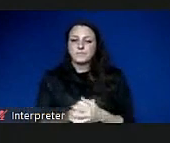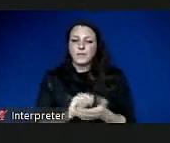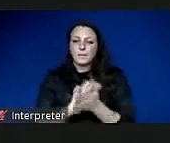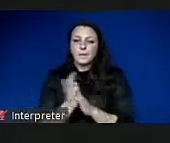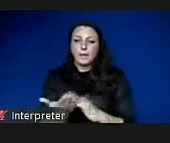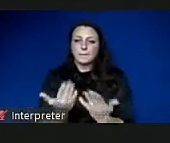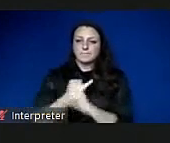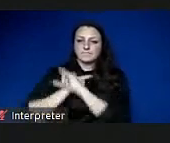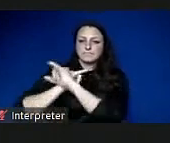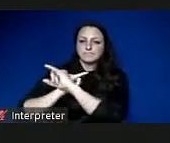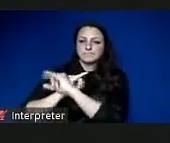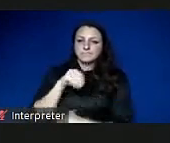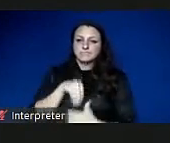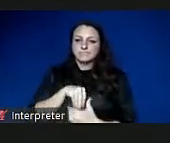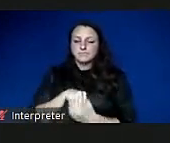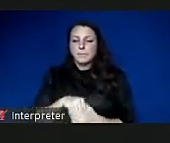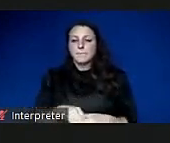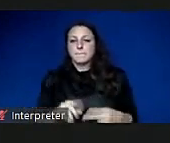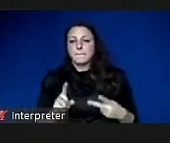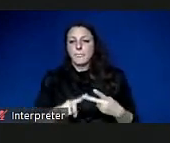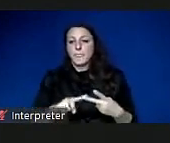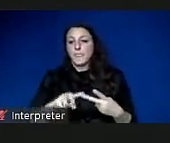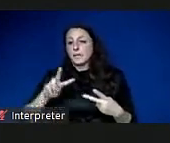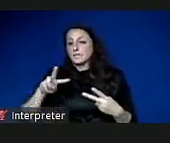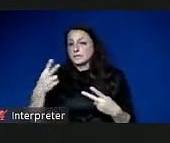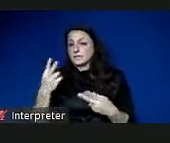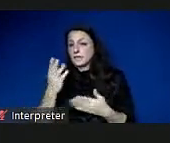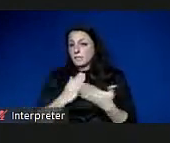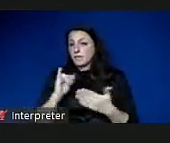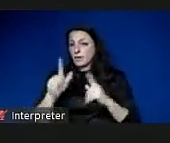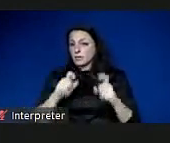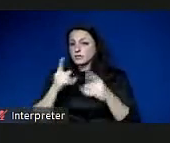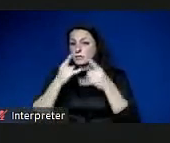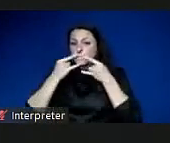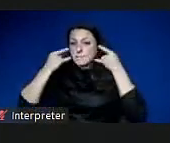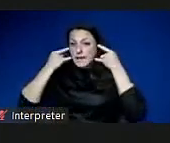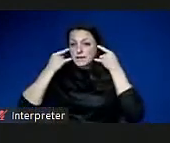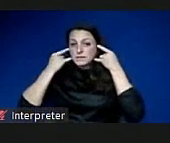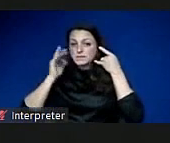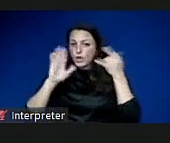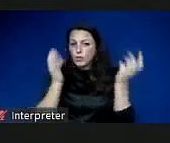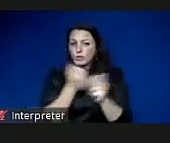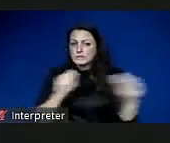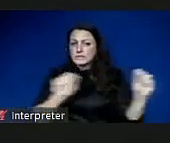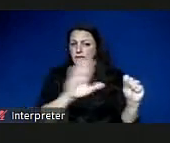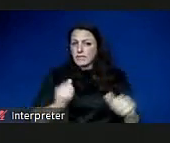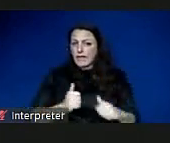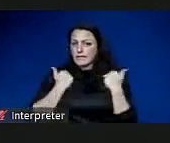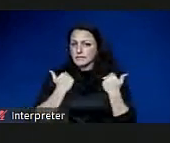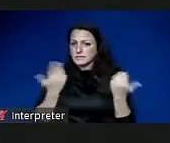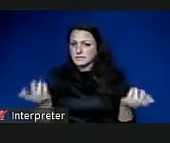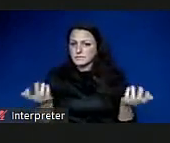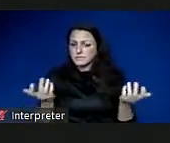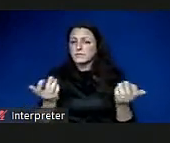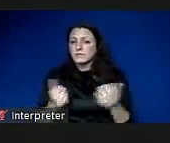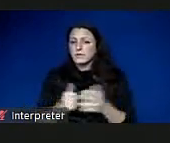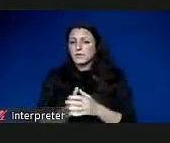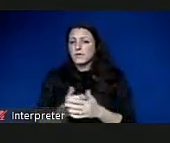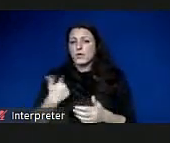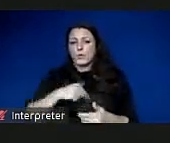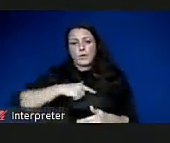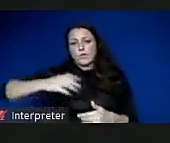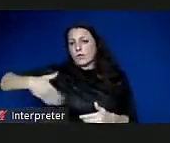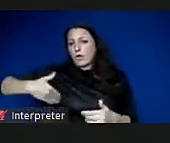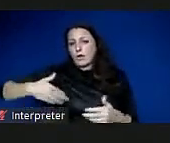And then to take the second half of that question, masks save lives. And we have not reached the point